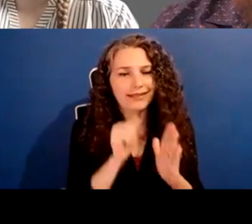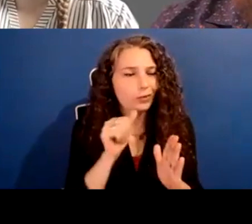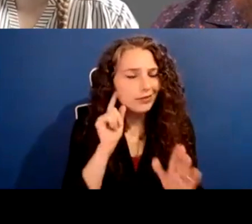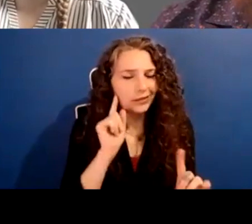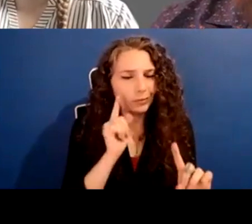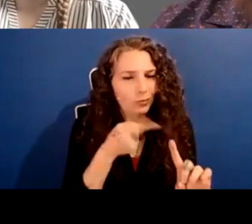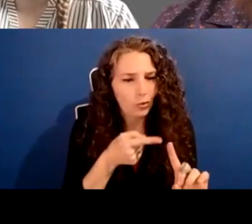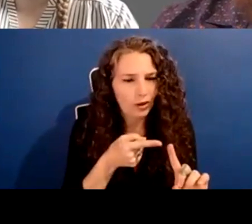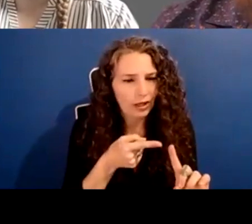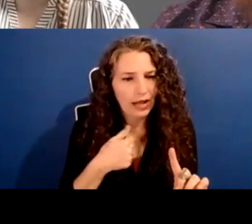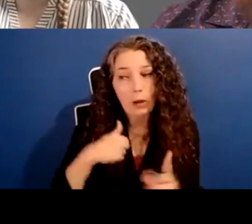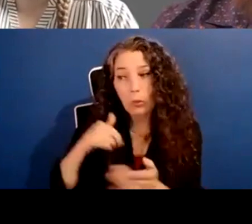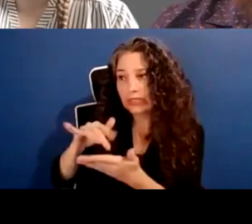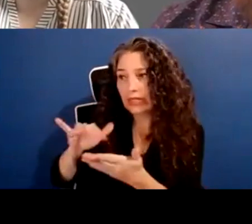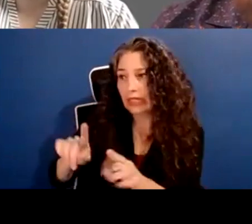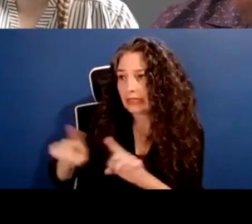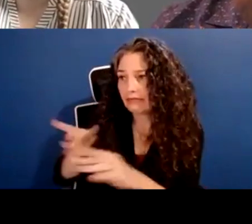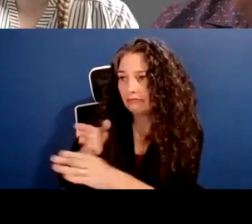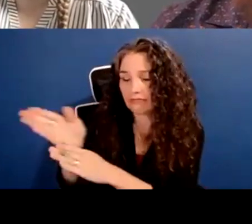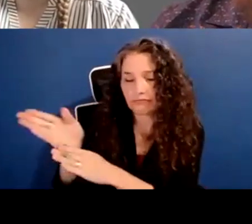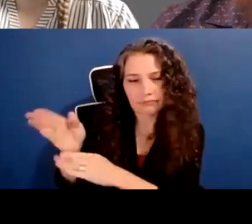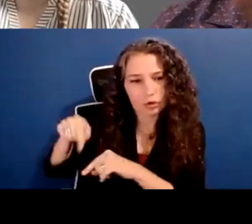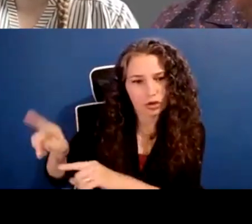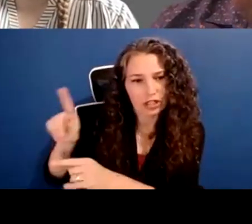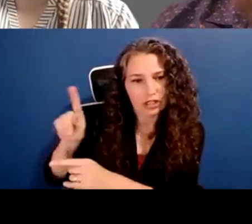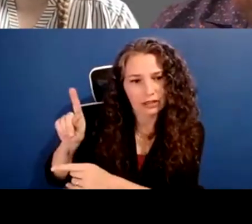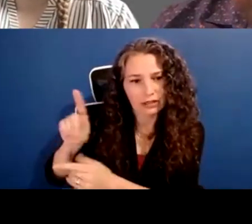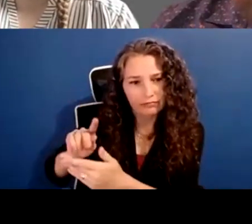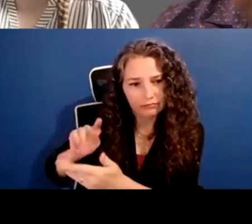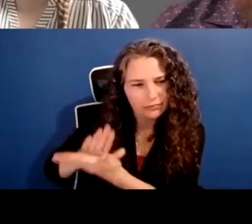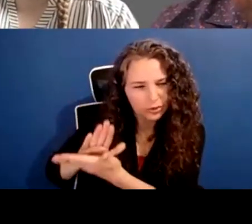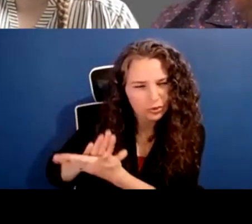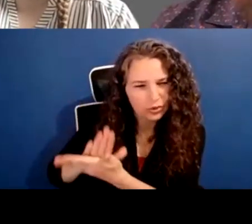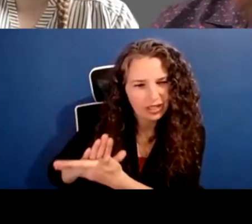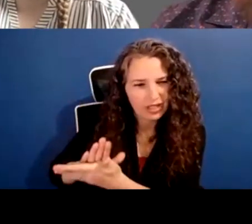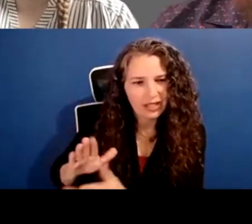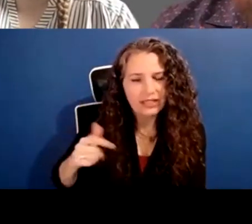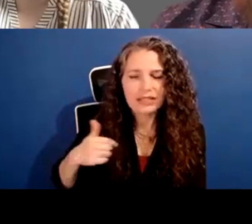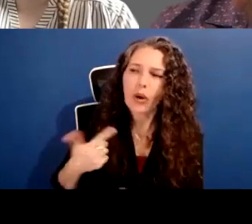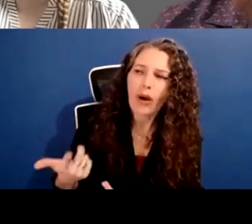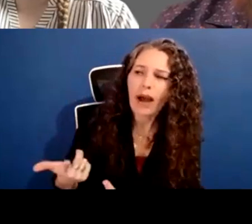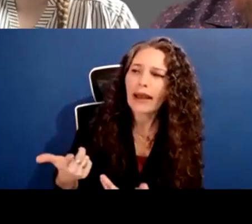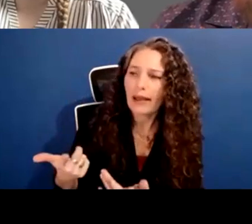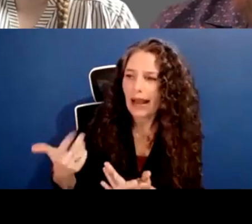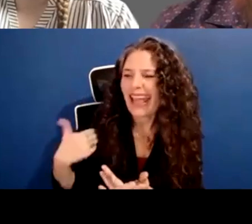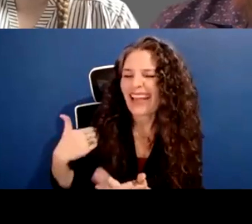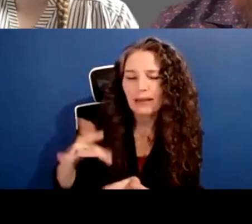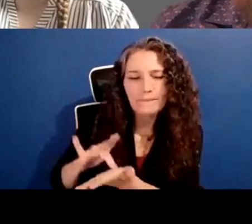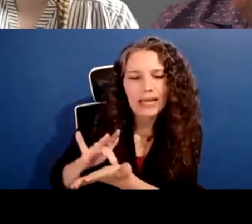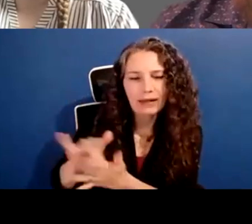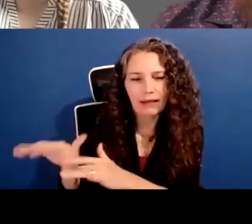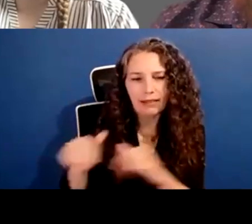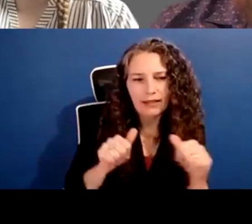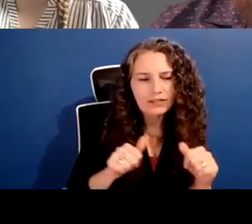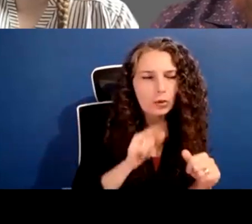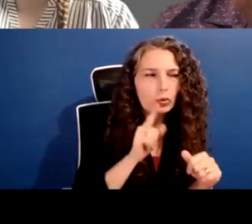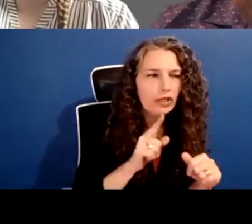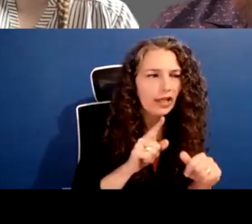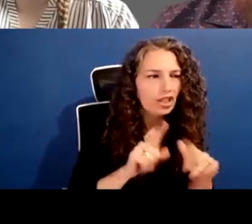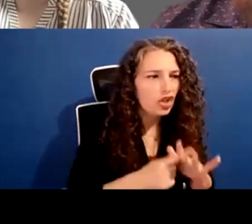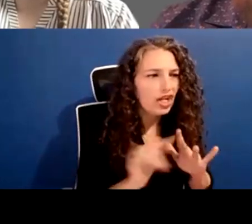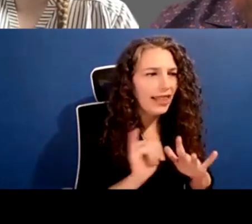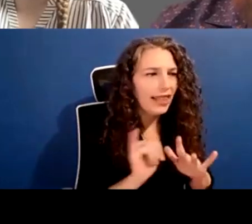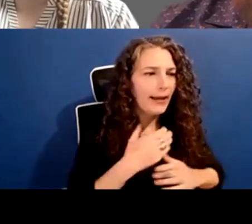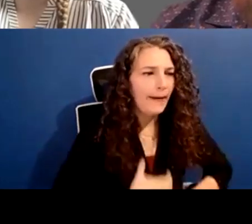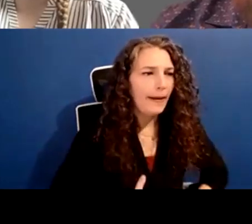completely different in school, but I was on medical leave, and so it was a passion project. But like anyone who knows me